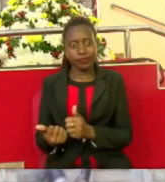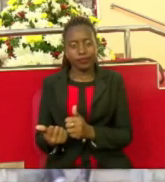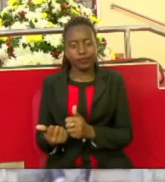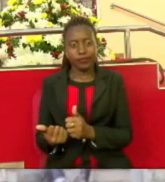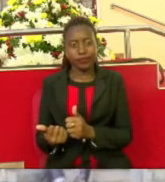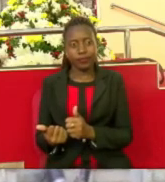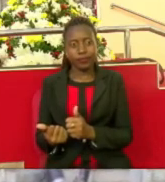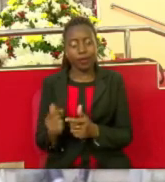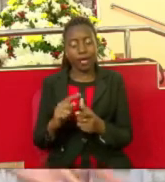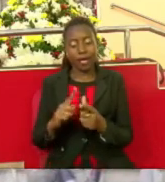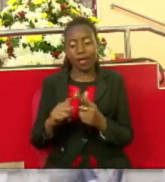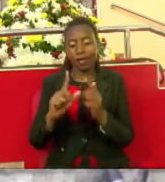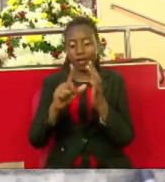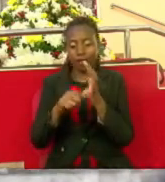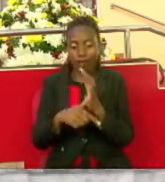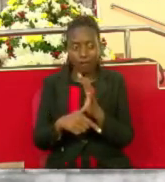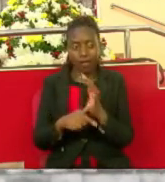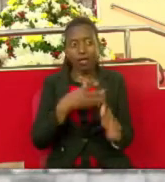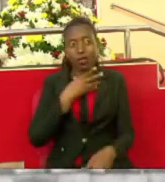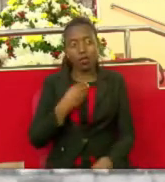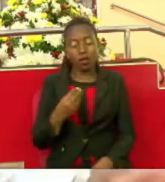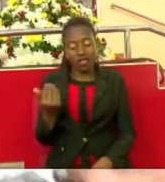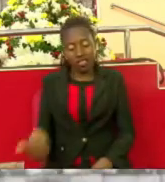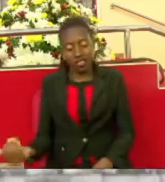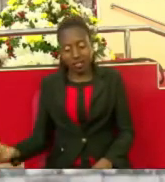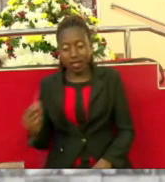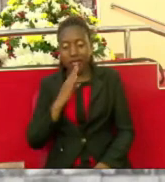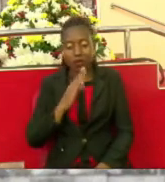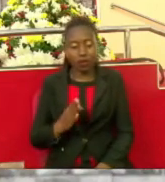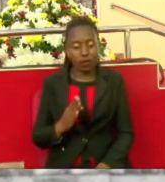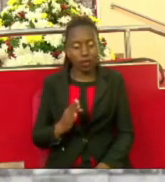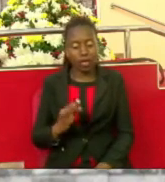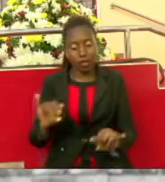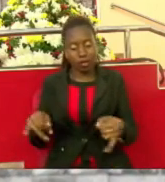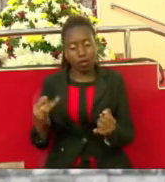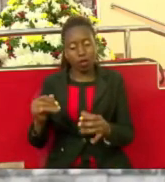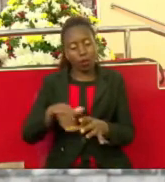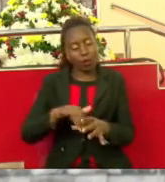And then after that, you want them now to become followers, to become, you know, members of that church.